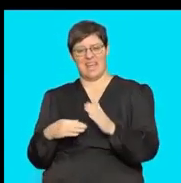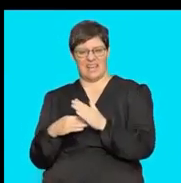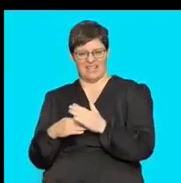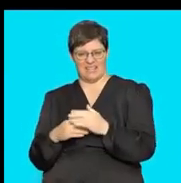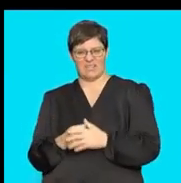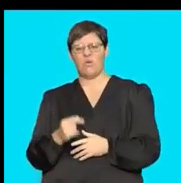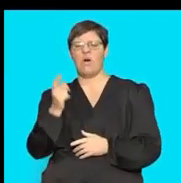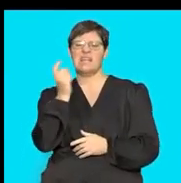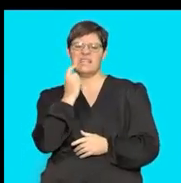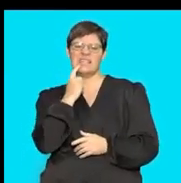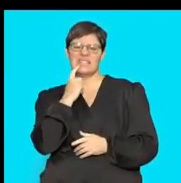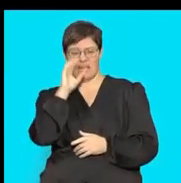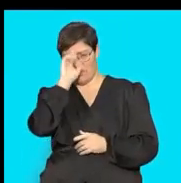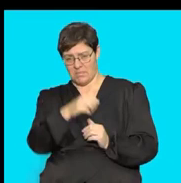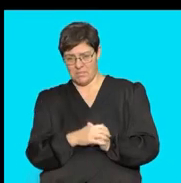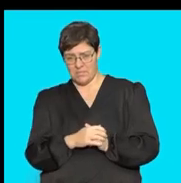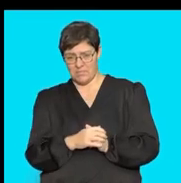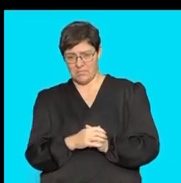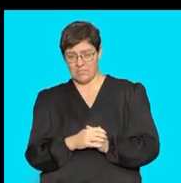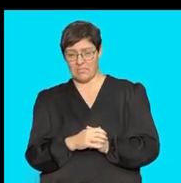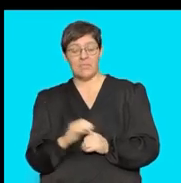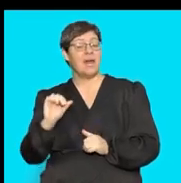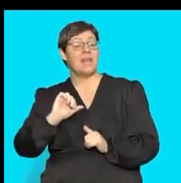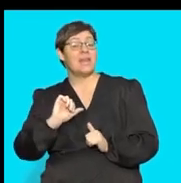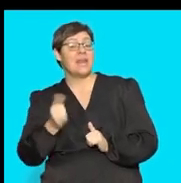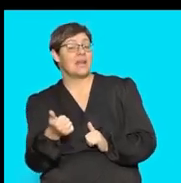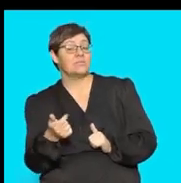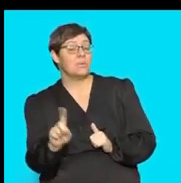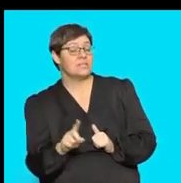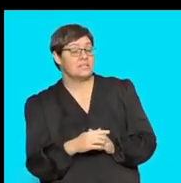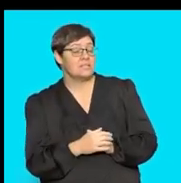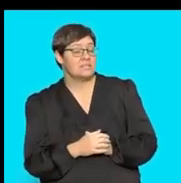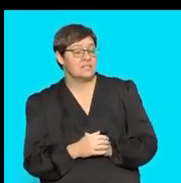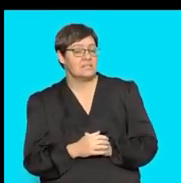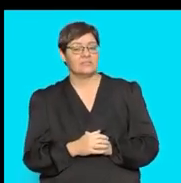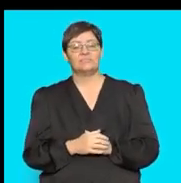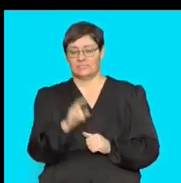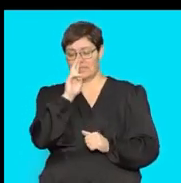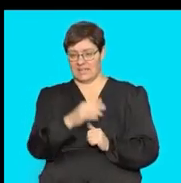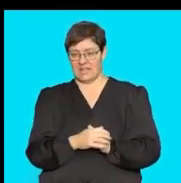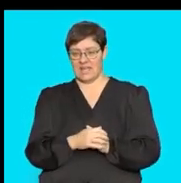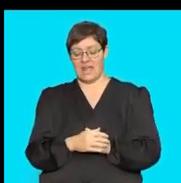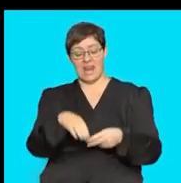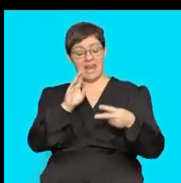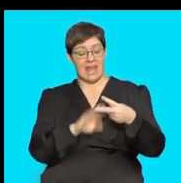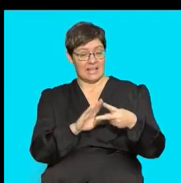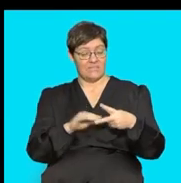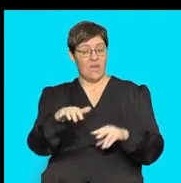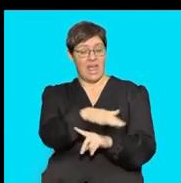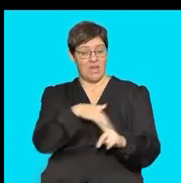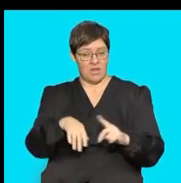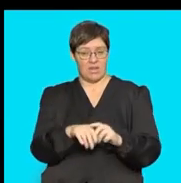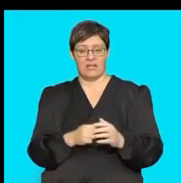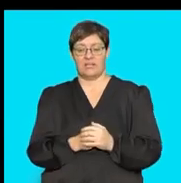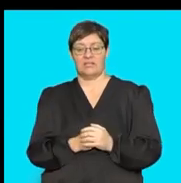So it's pretty simple to memorize. Can you guess what the next version would be? Let's see. The next version for the